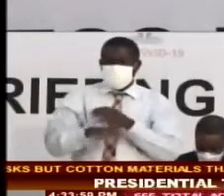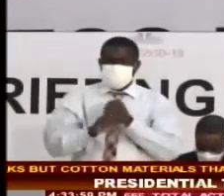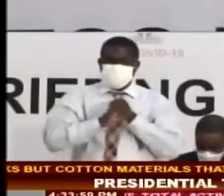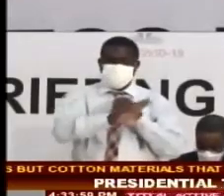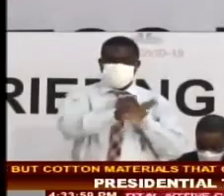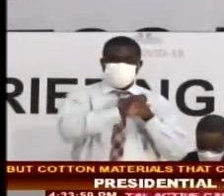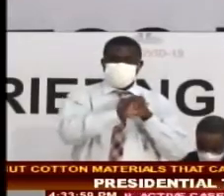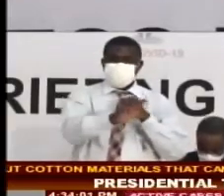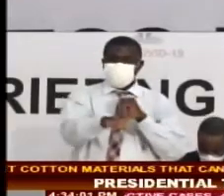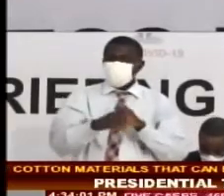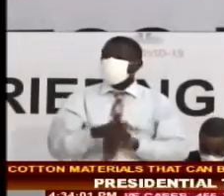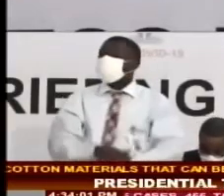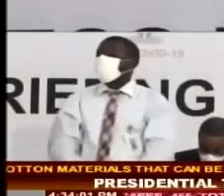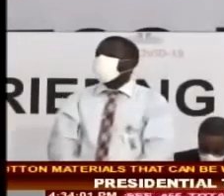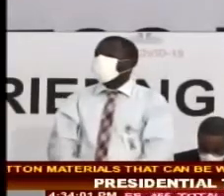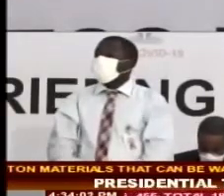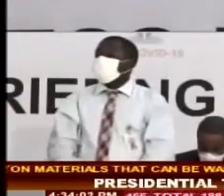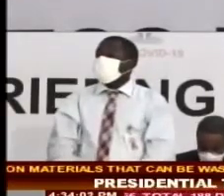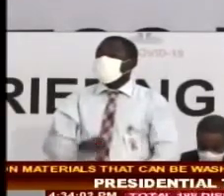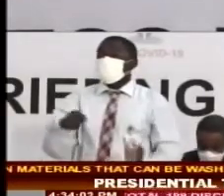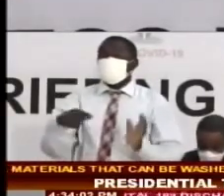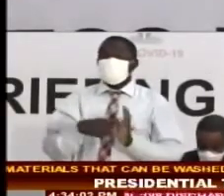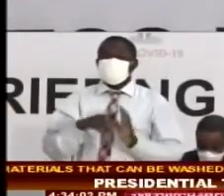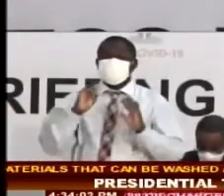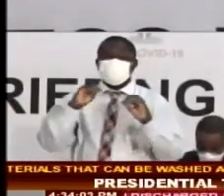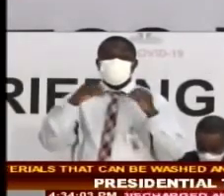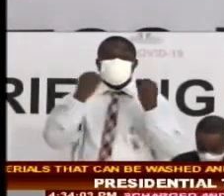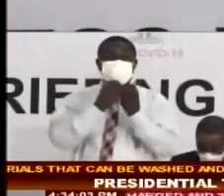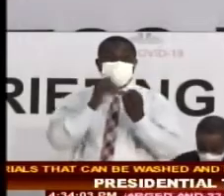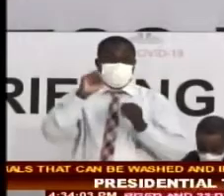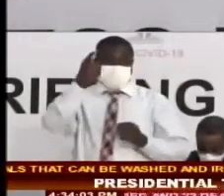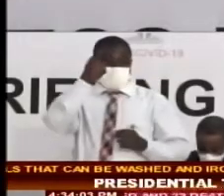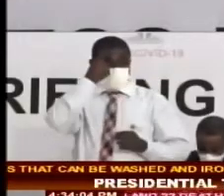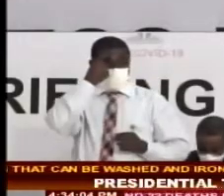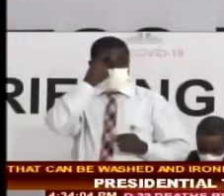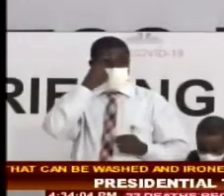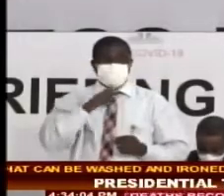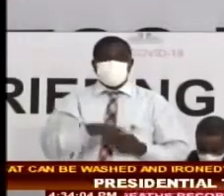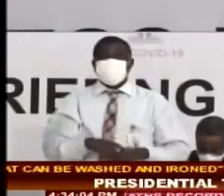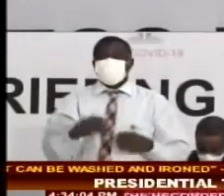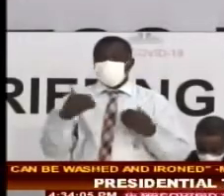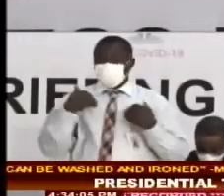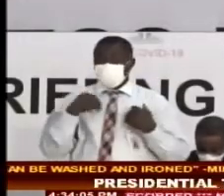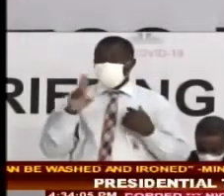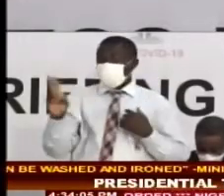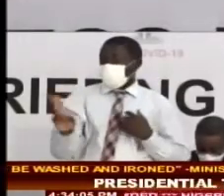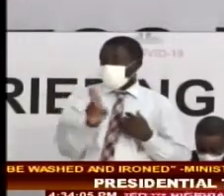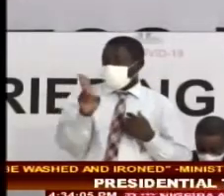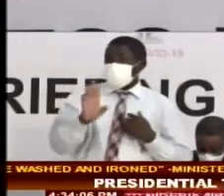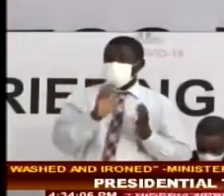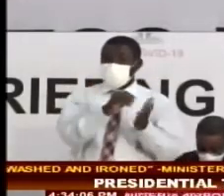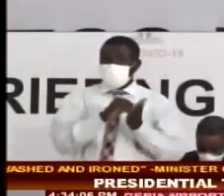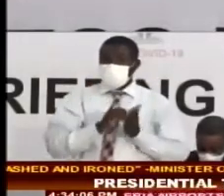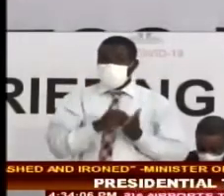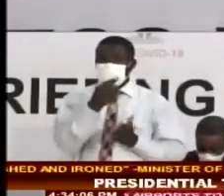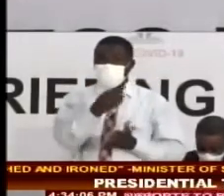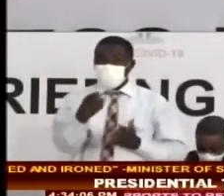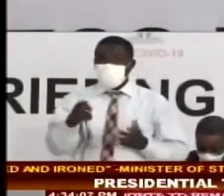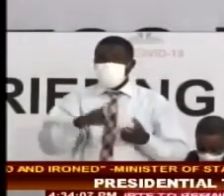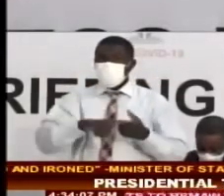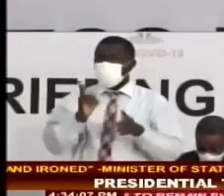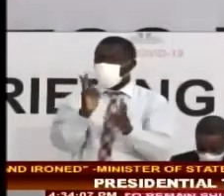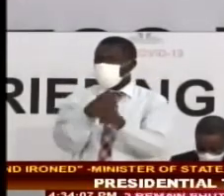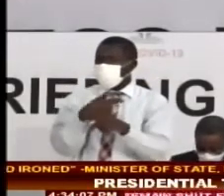campaign. These agencies have used their own resources to produce TVCs and